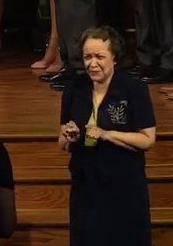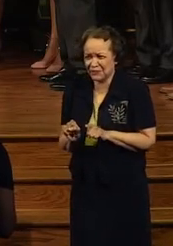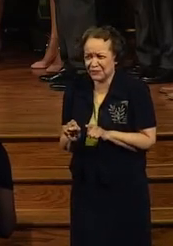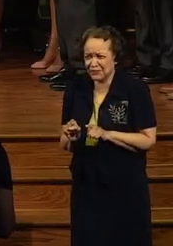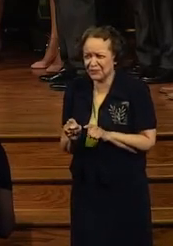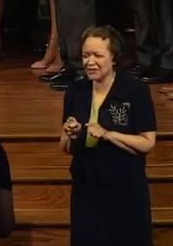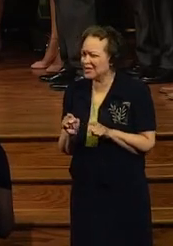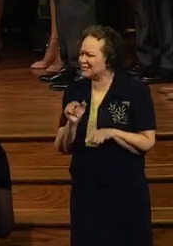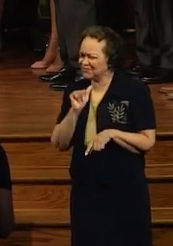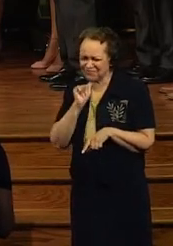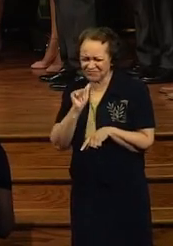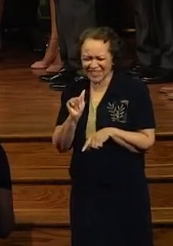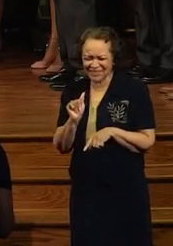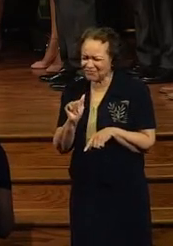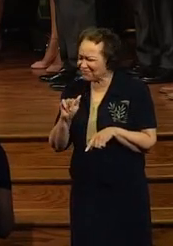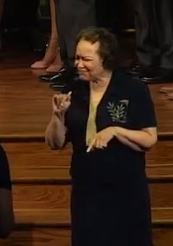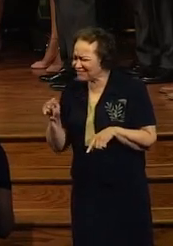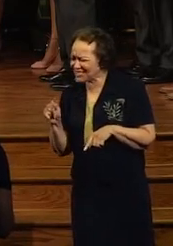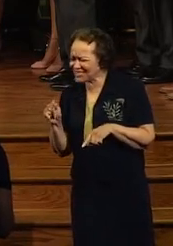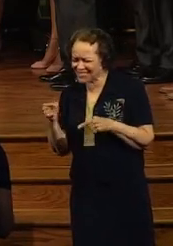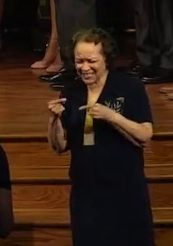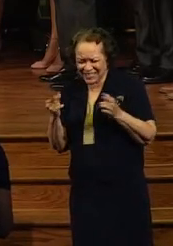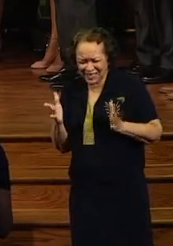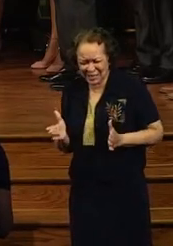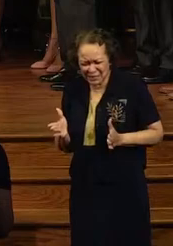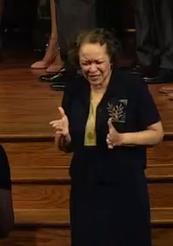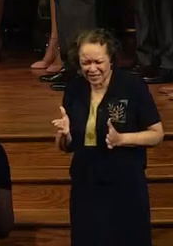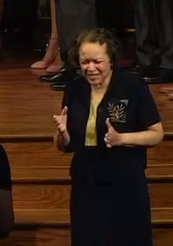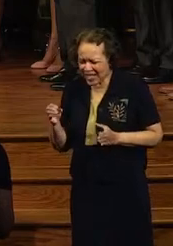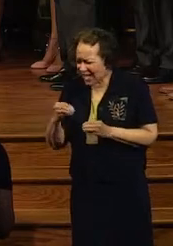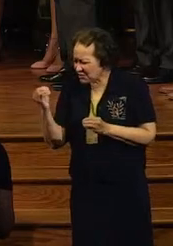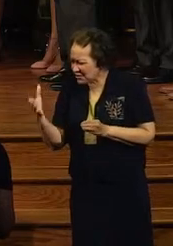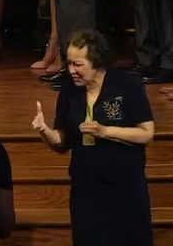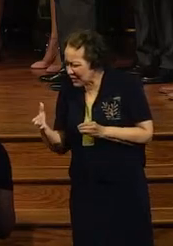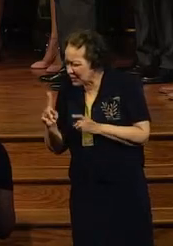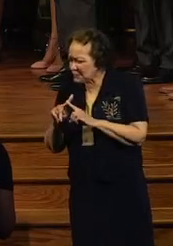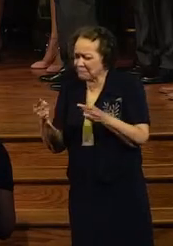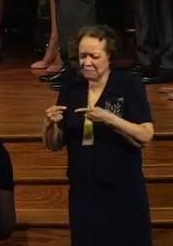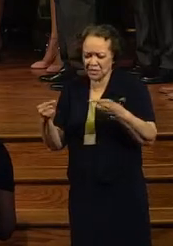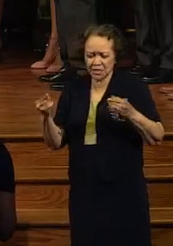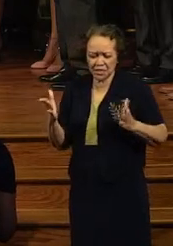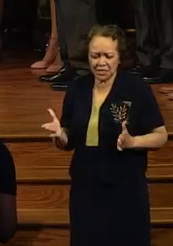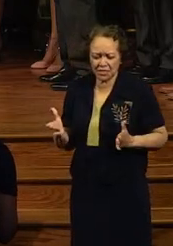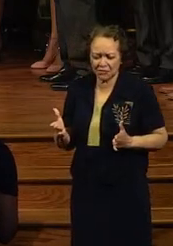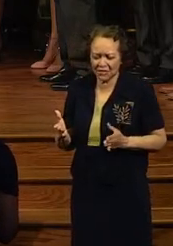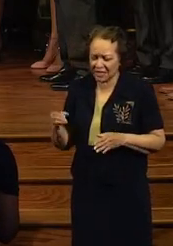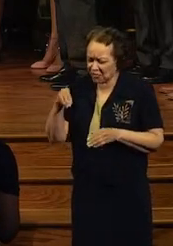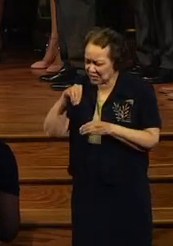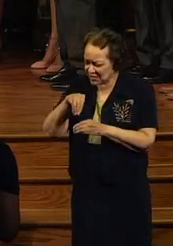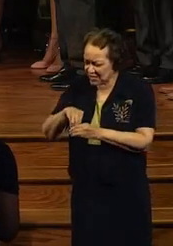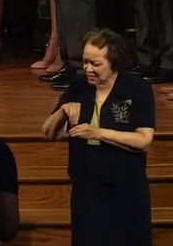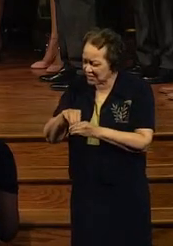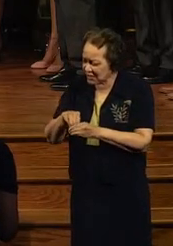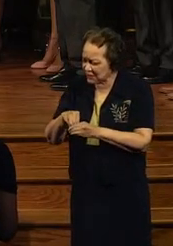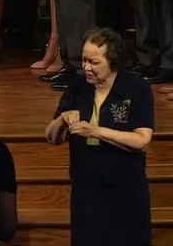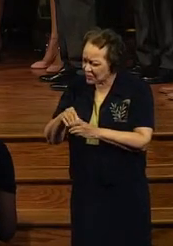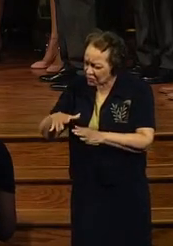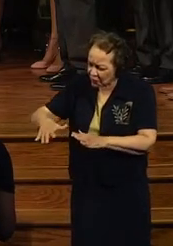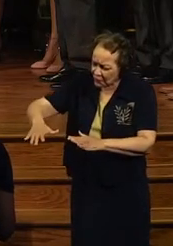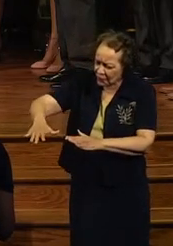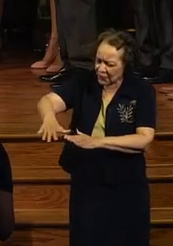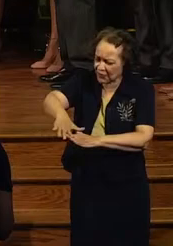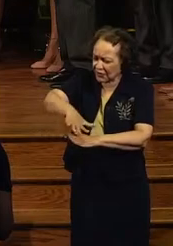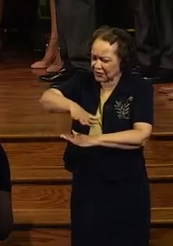not just the enemy outside, but the enemy within. So, Father, I pray now that you will put a hedge of protection around not only